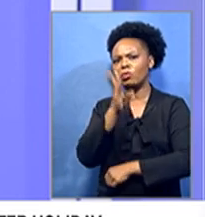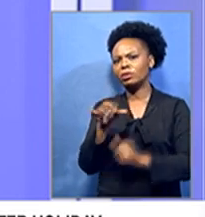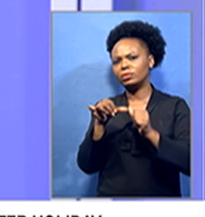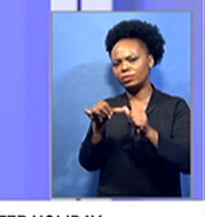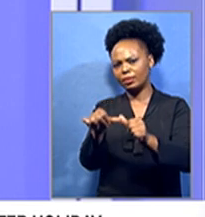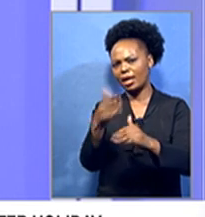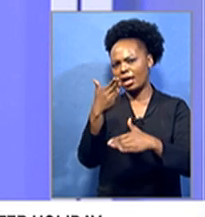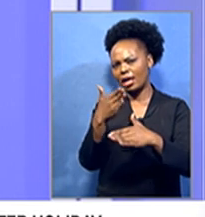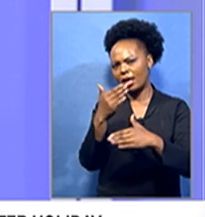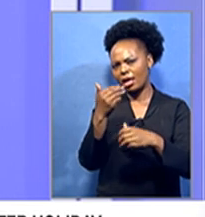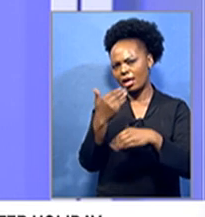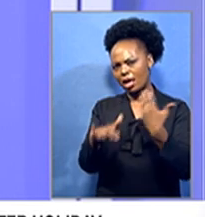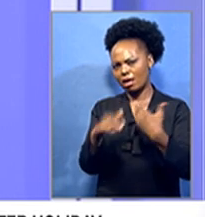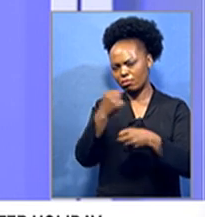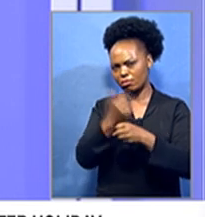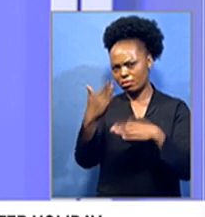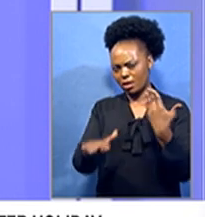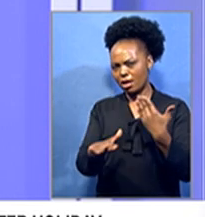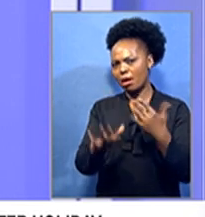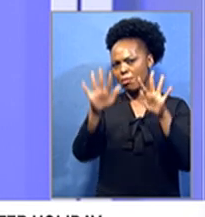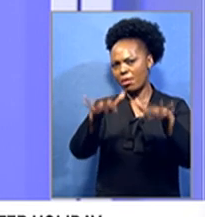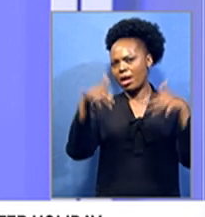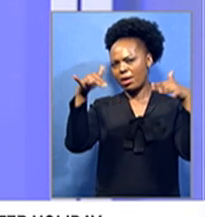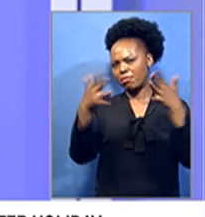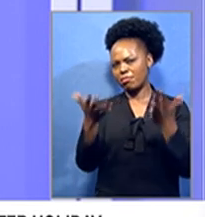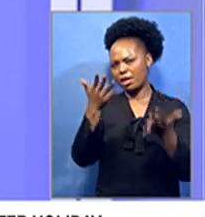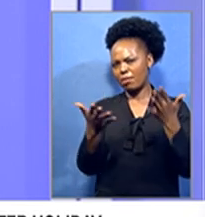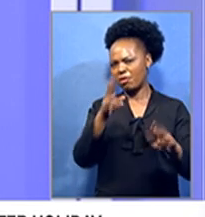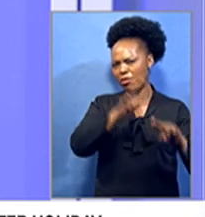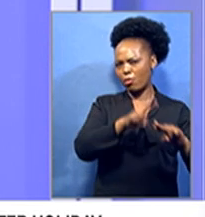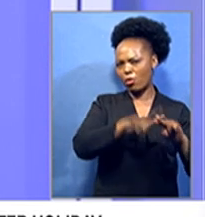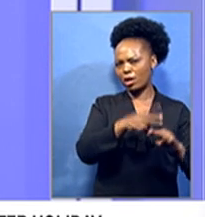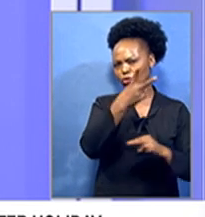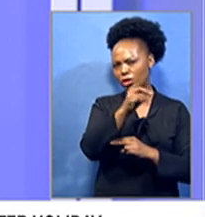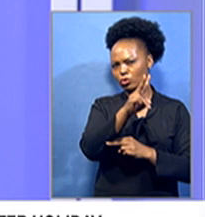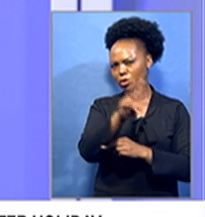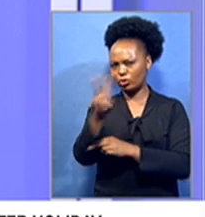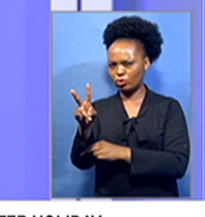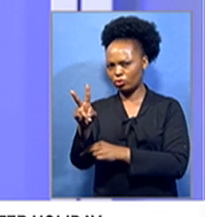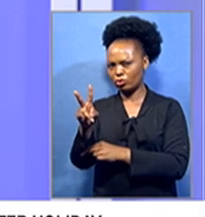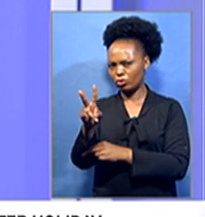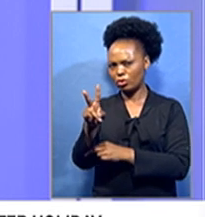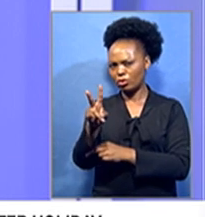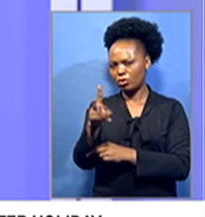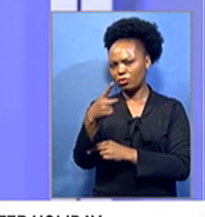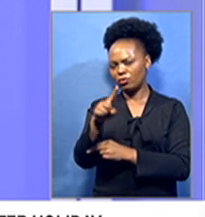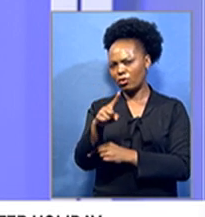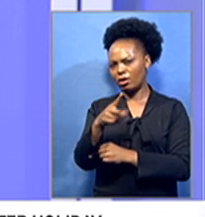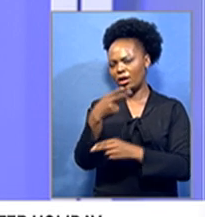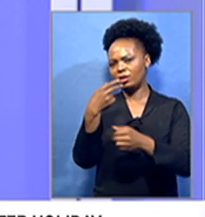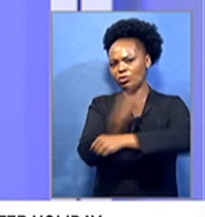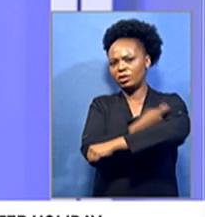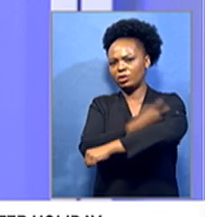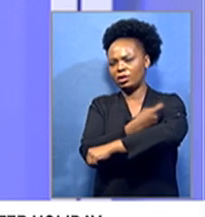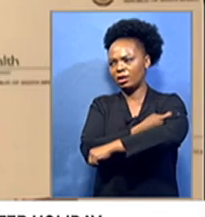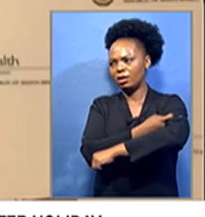your parliamentary briefings that it would be more around February 2022. Is that still the aim for herd immunity? Well,